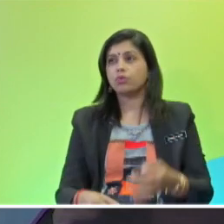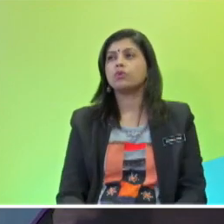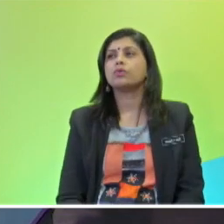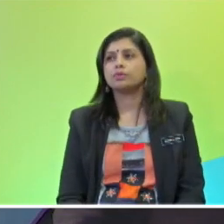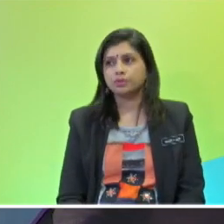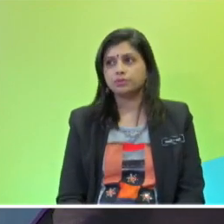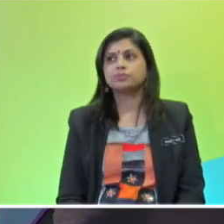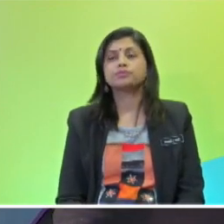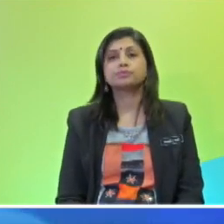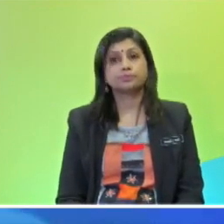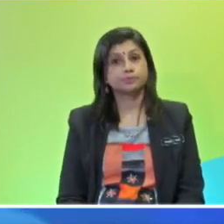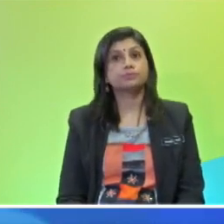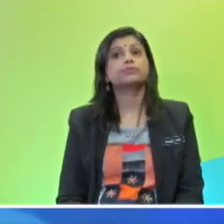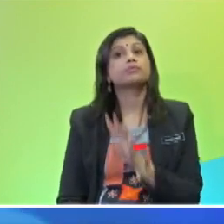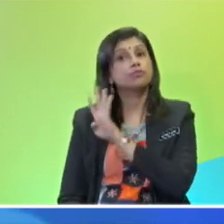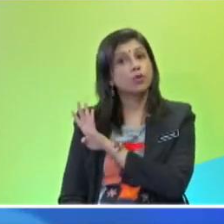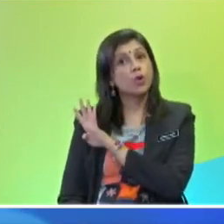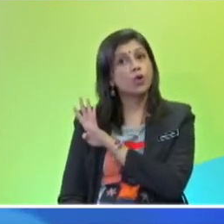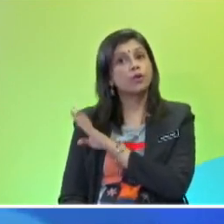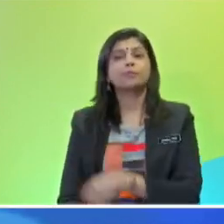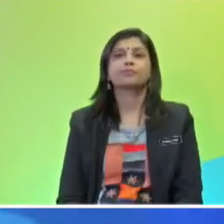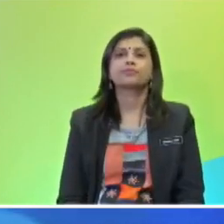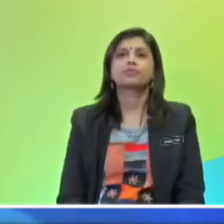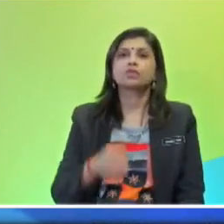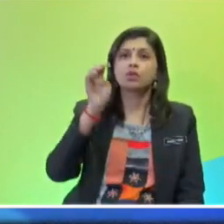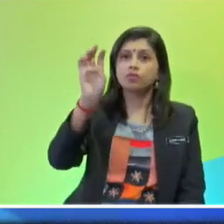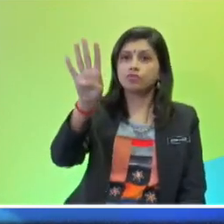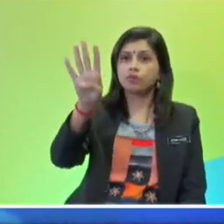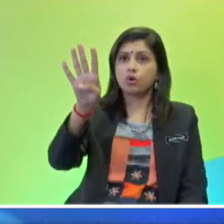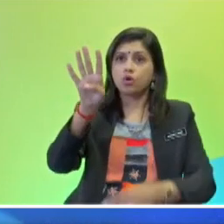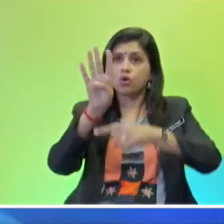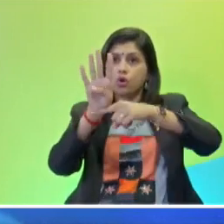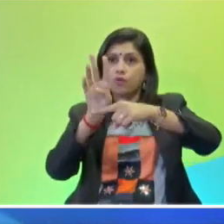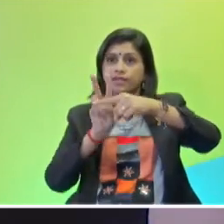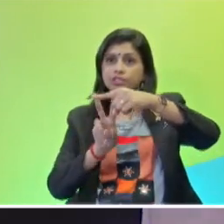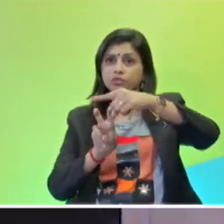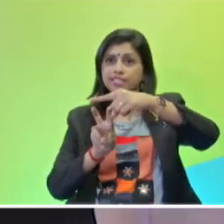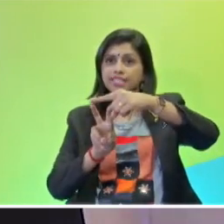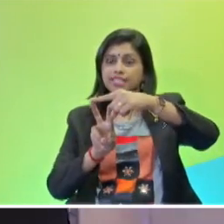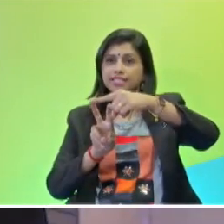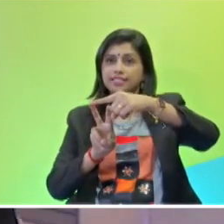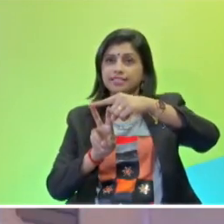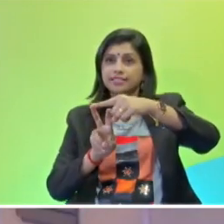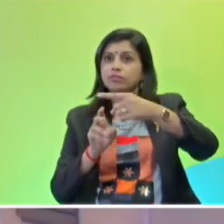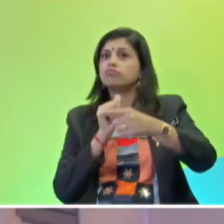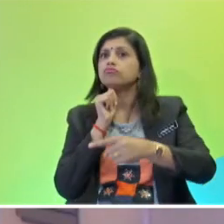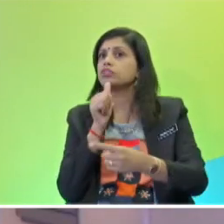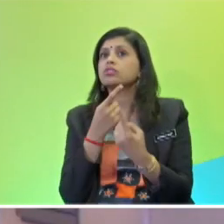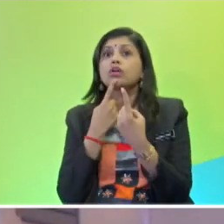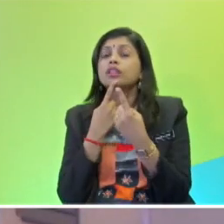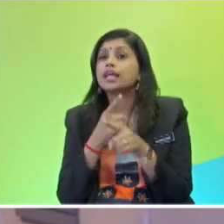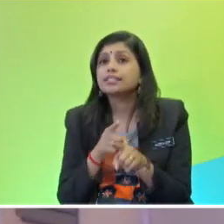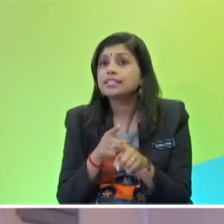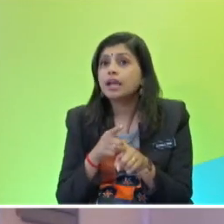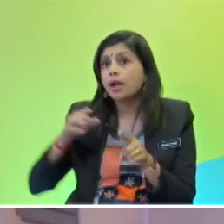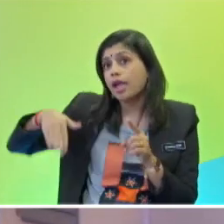1, 2, 3, 4. So Yes. it's 4 So, over 20. 4 over 20 is not the simplest form,